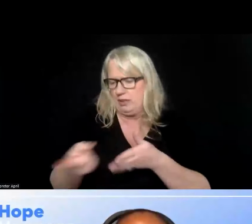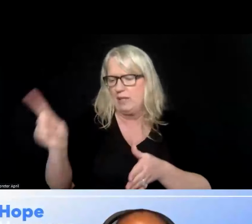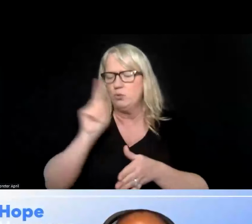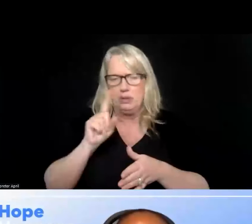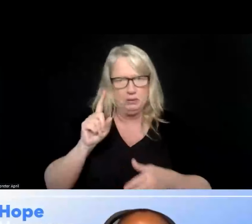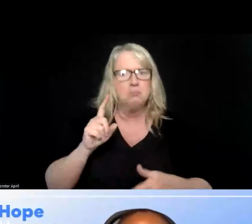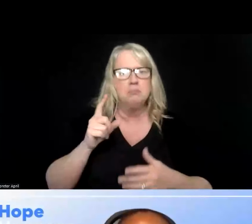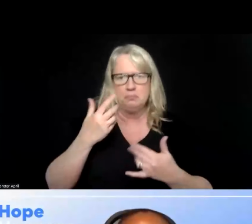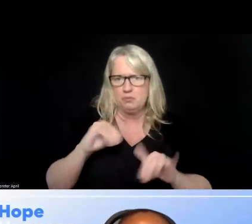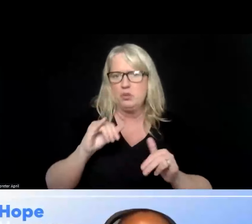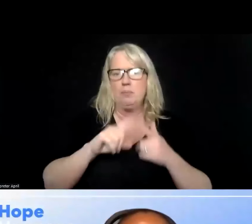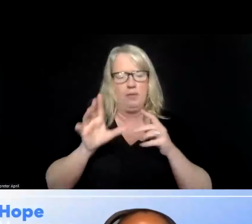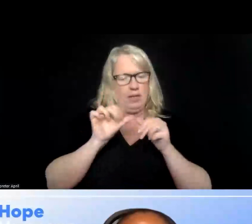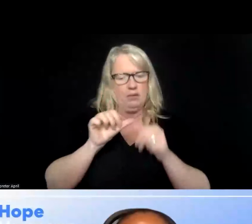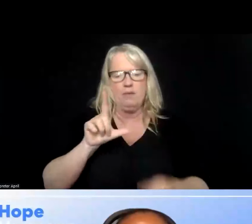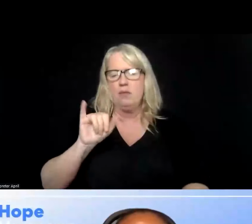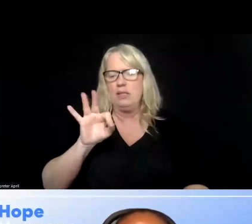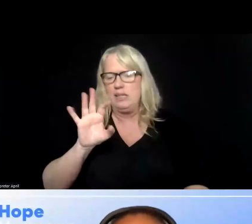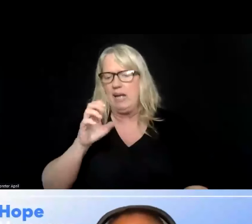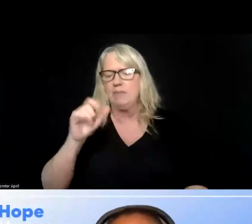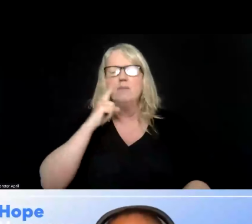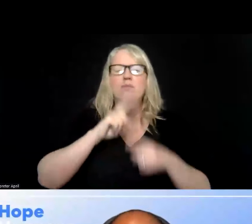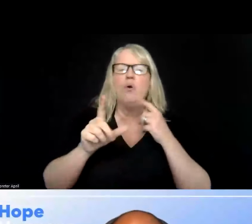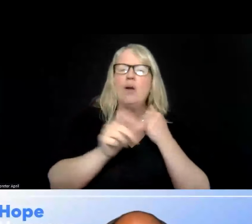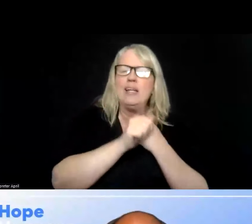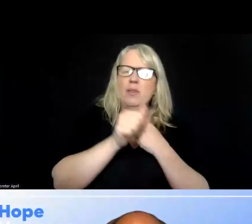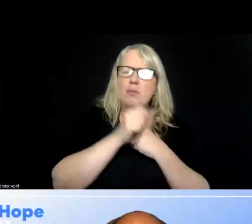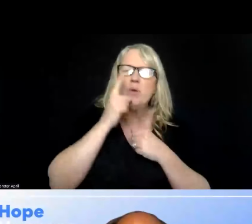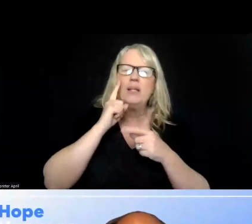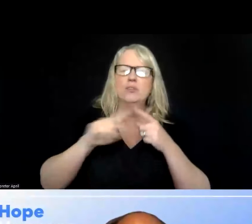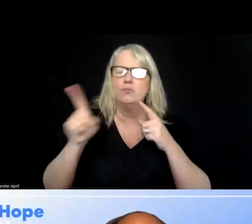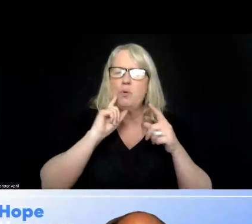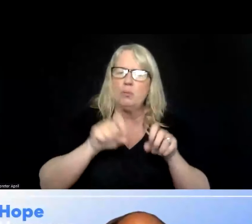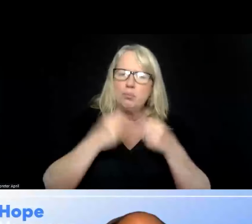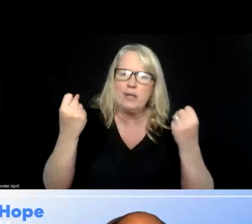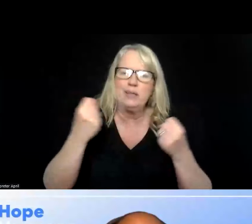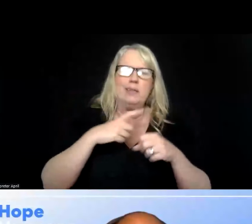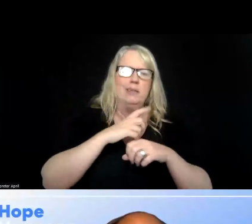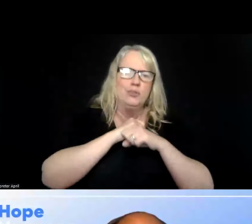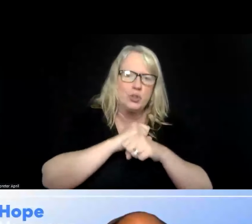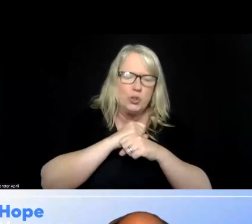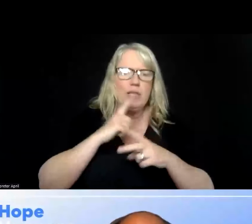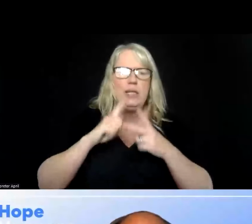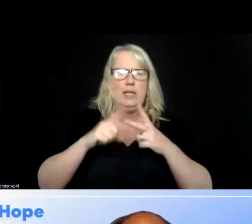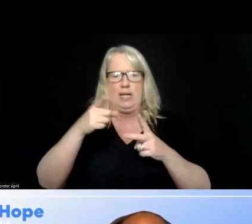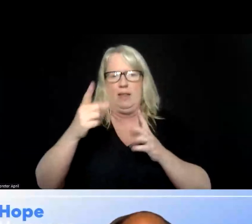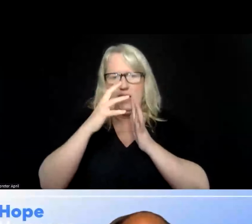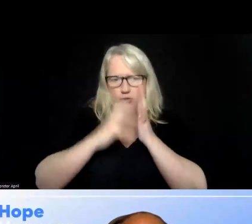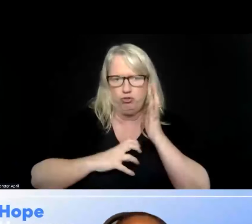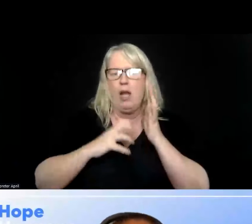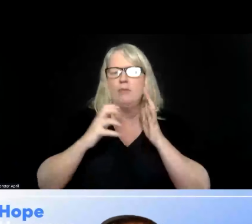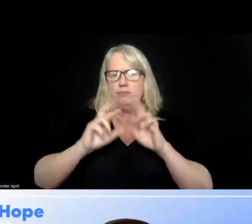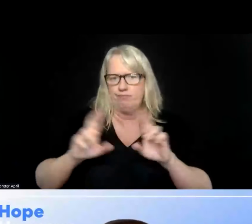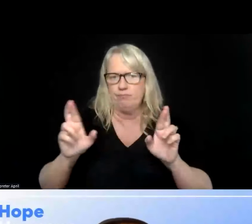bill would help strengthen the lifeline against cybersecurity threats in the future. And then second, SAMHSA released their draft strategic plan,